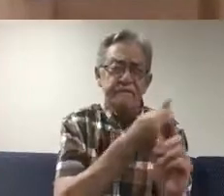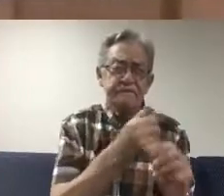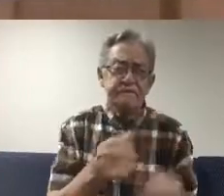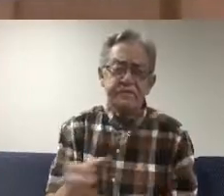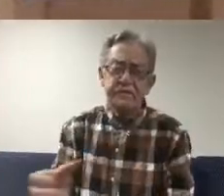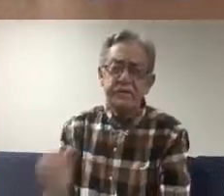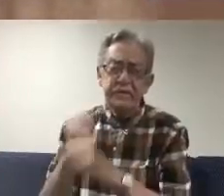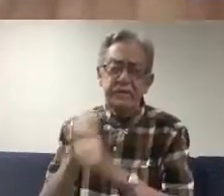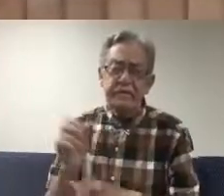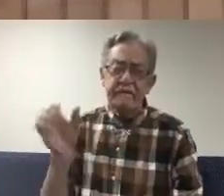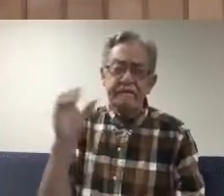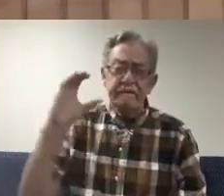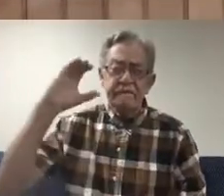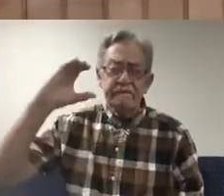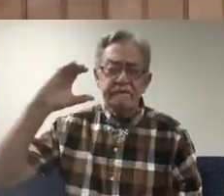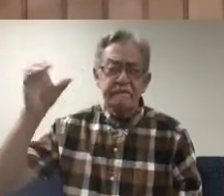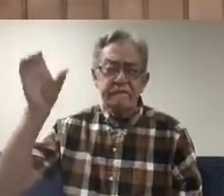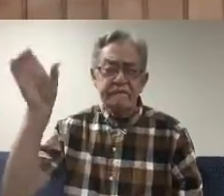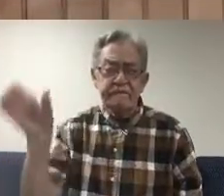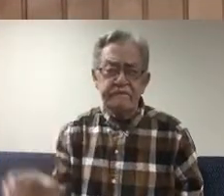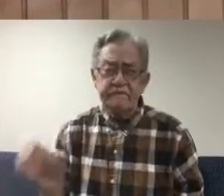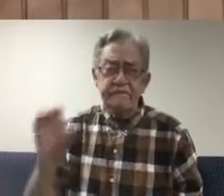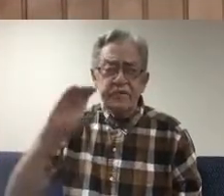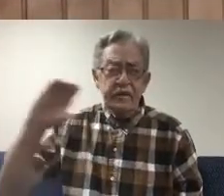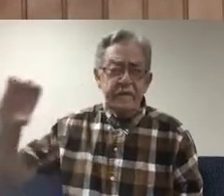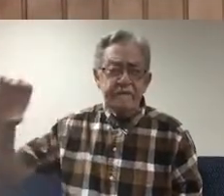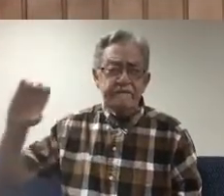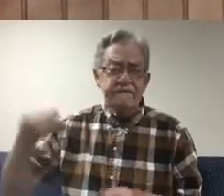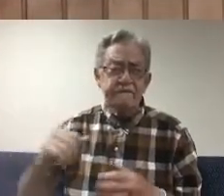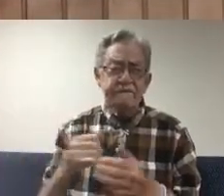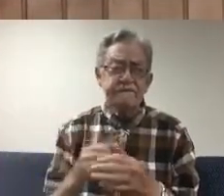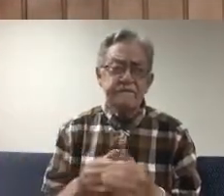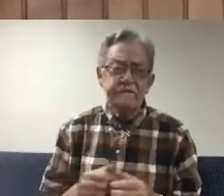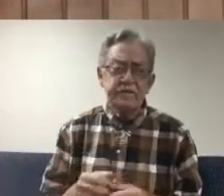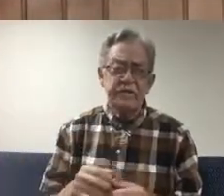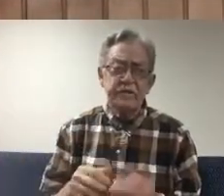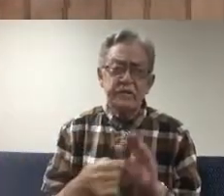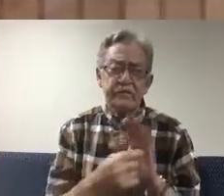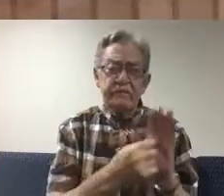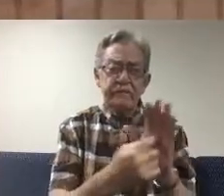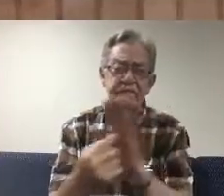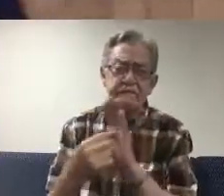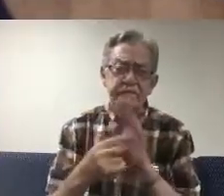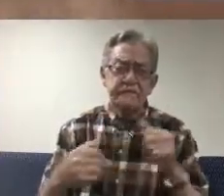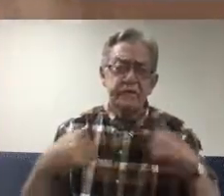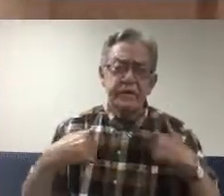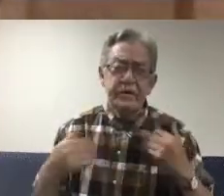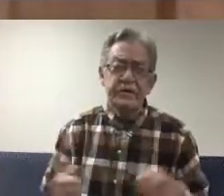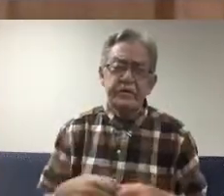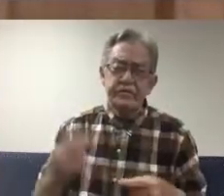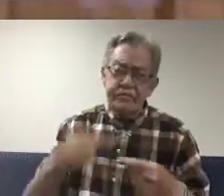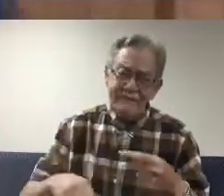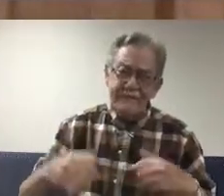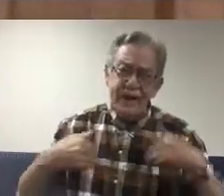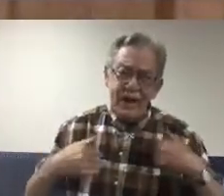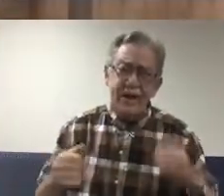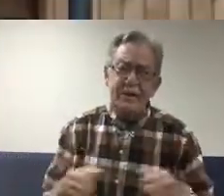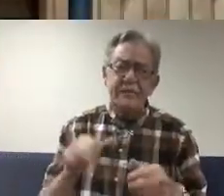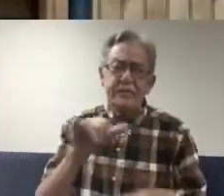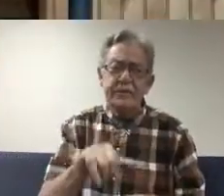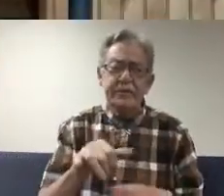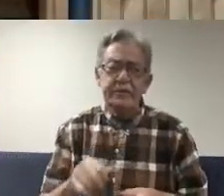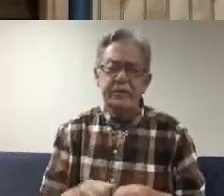he's talking to the members of the churches in Galatia that are predominantly Gentile. And he says, "And you were